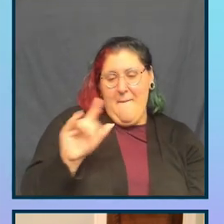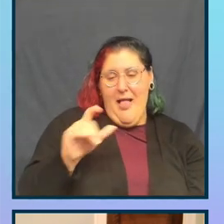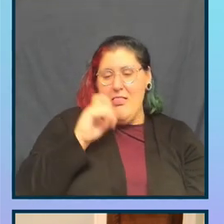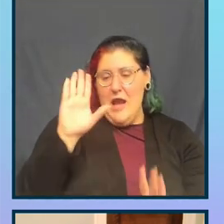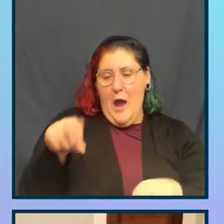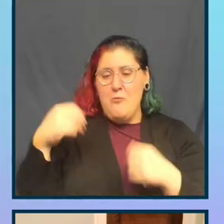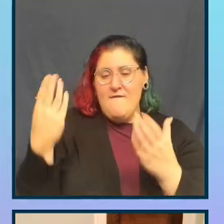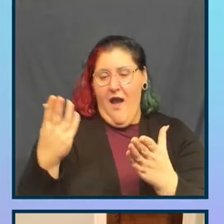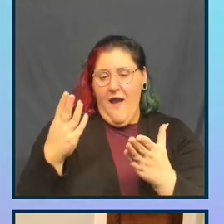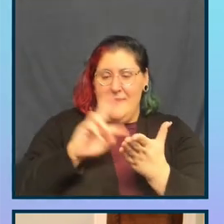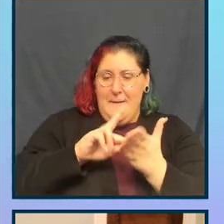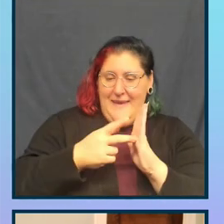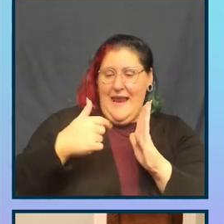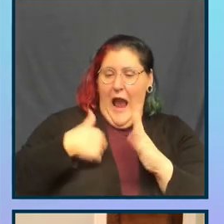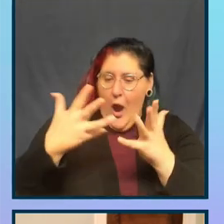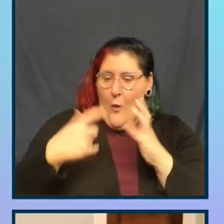Great question.